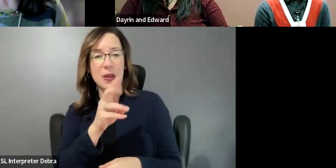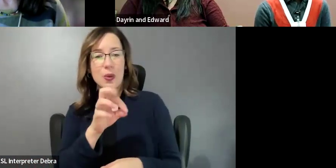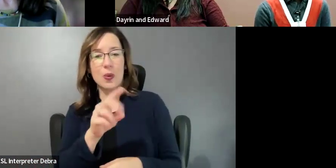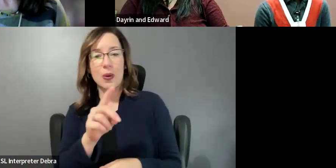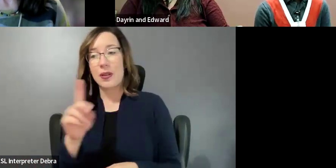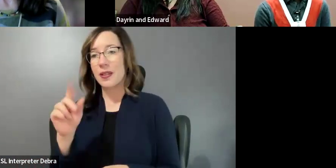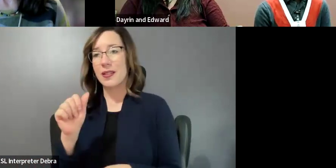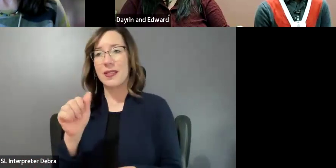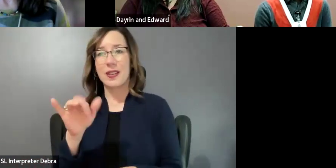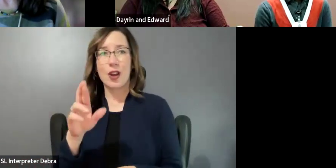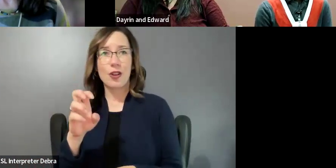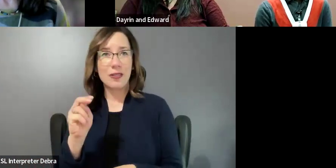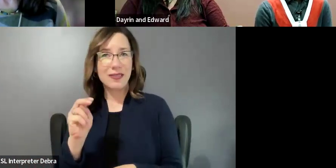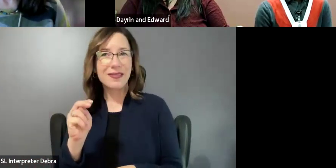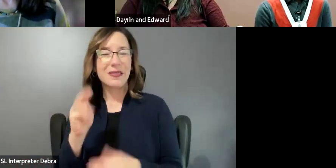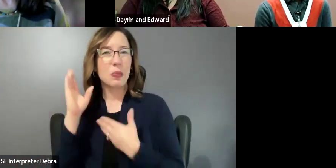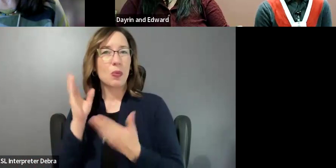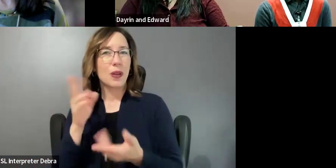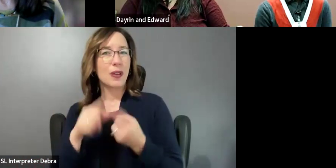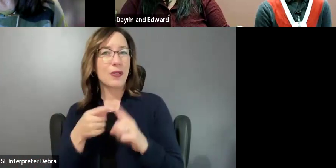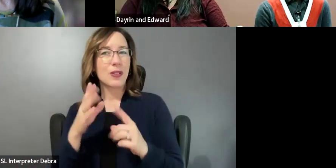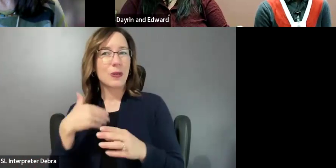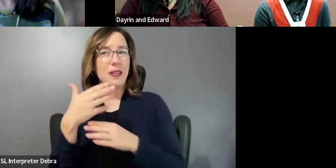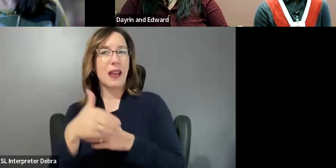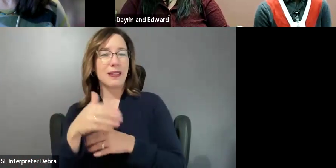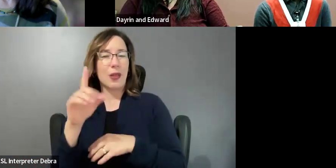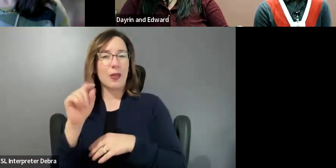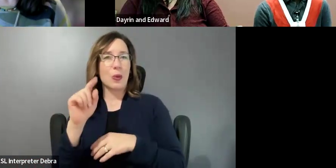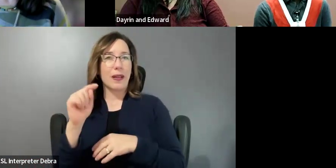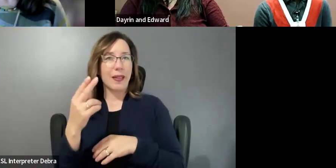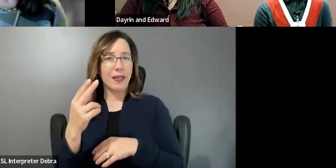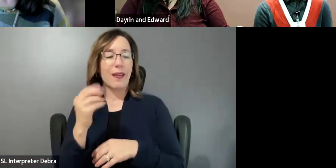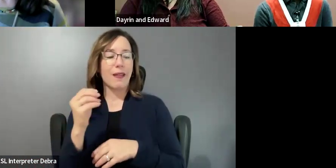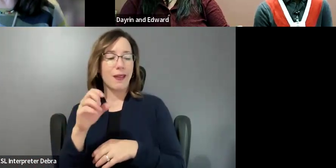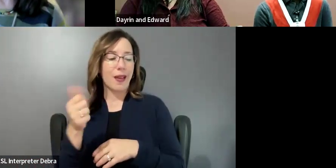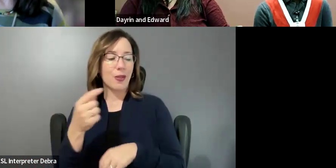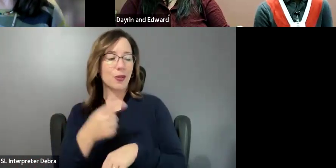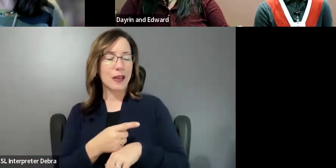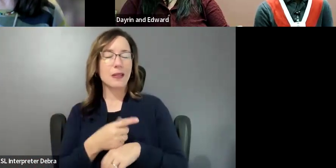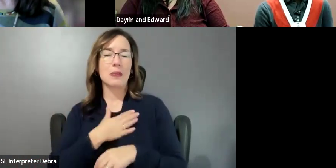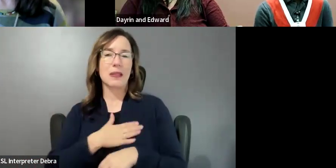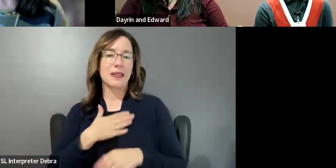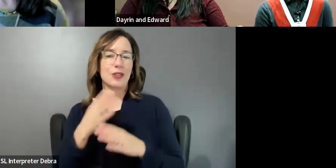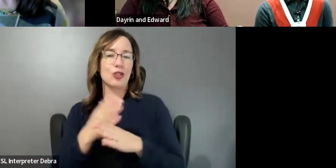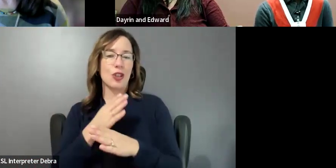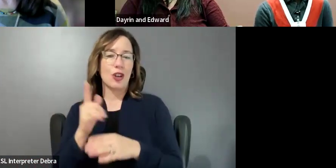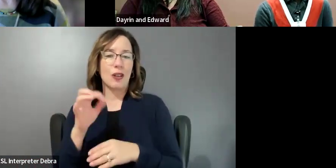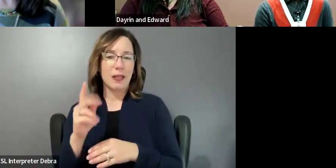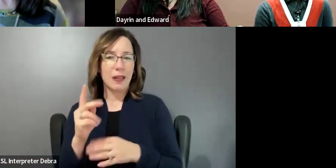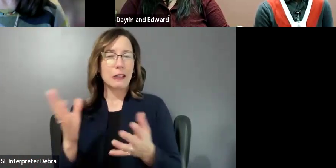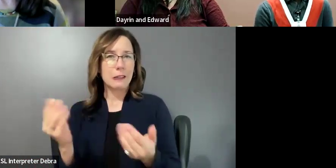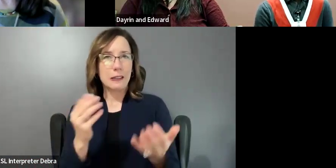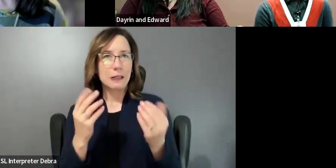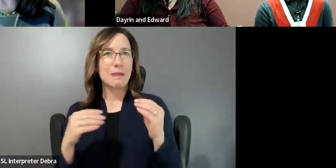your friends, bring a friend to the next one on the 20th and the other dates too. So do share these links and get more people to